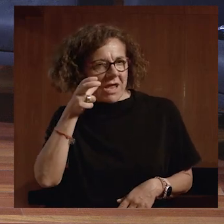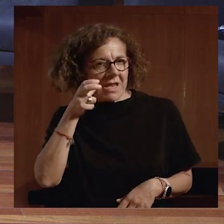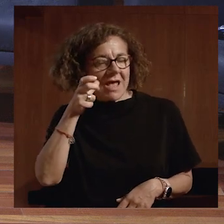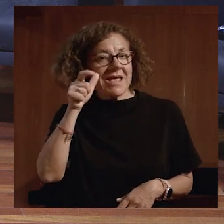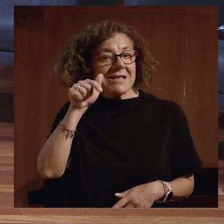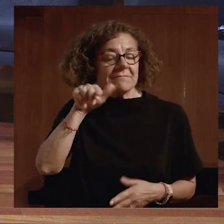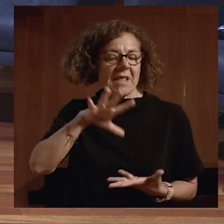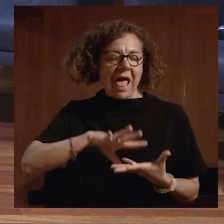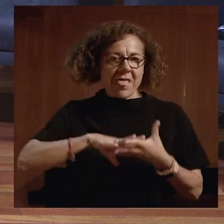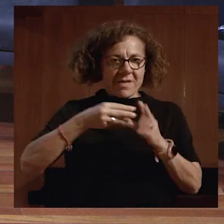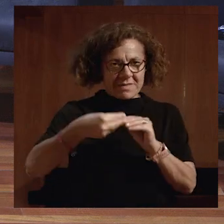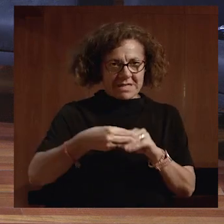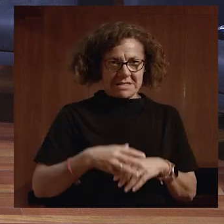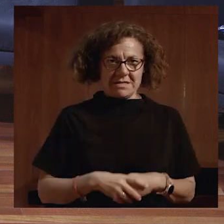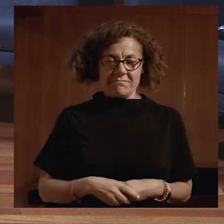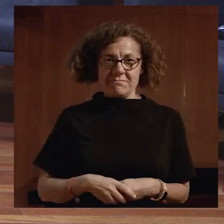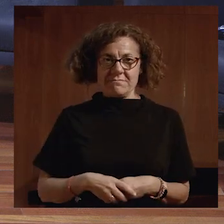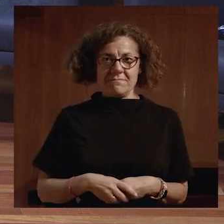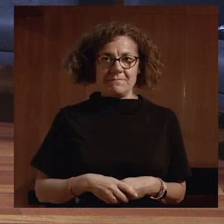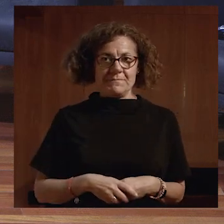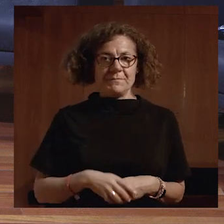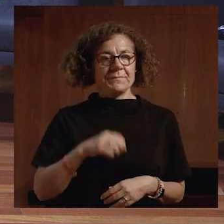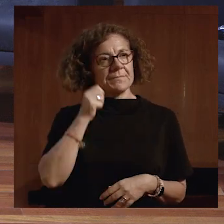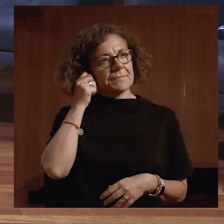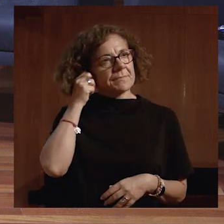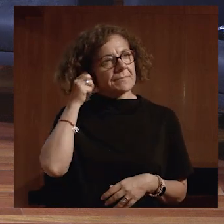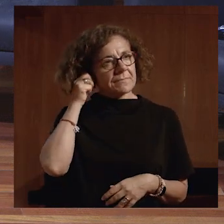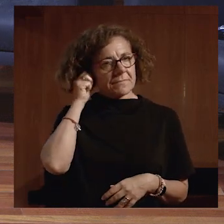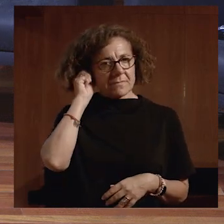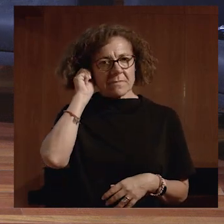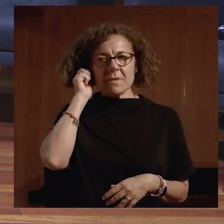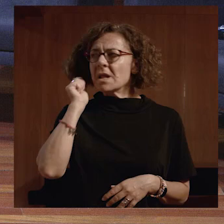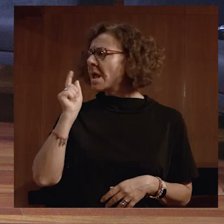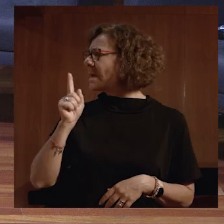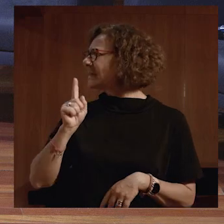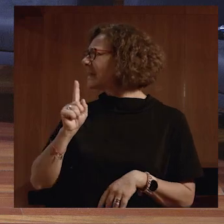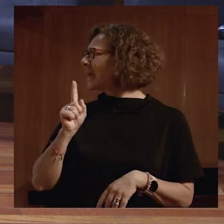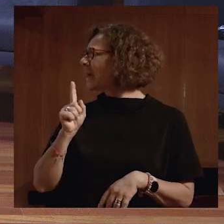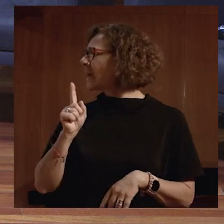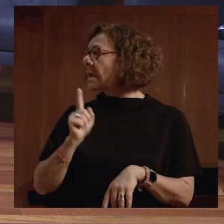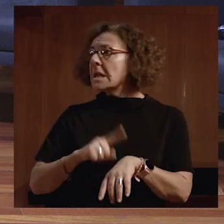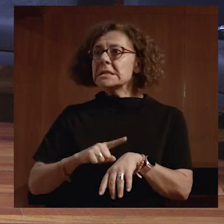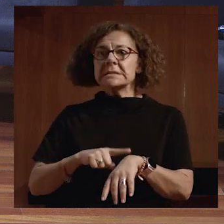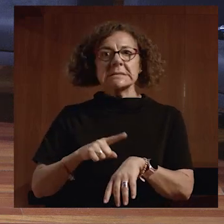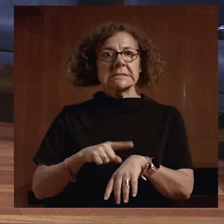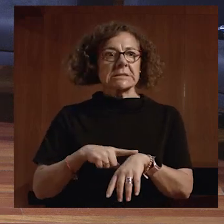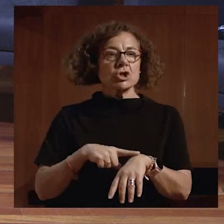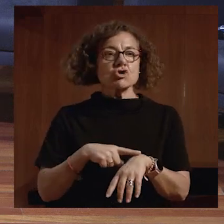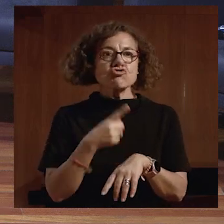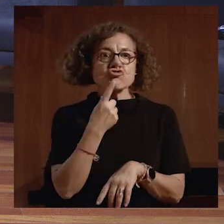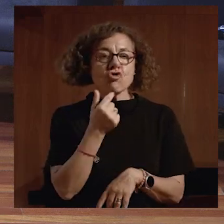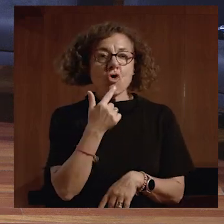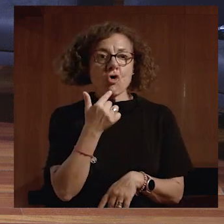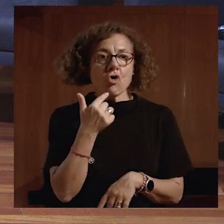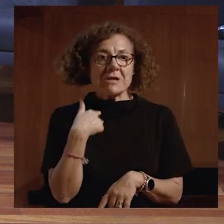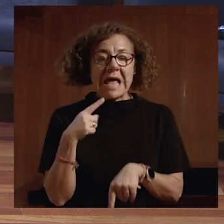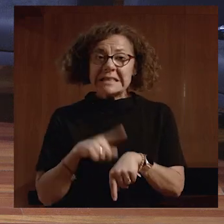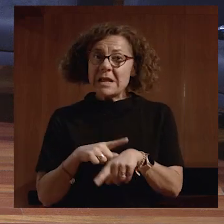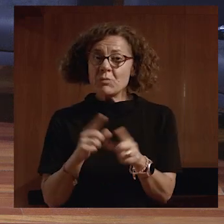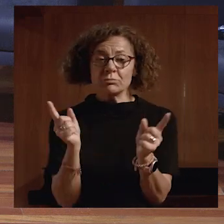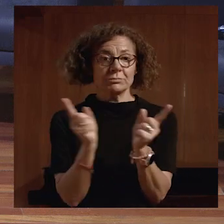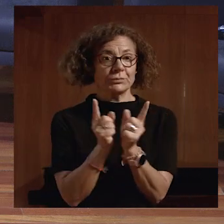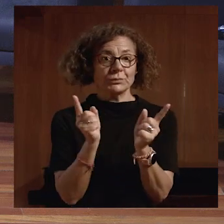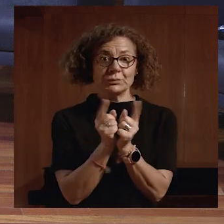This clock already went to red for me. I'm going to do a few more minutes. Just round up. Obviously, there's a lot